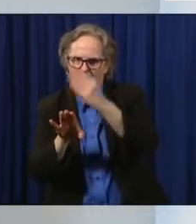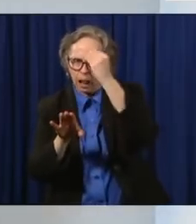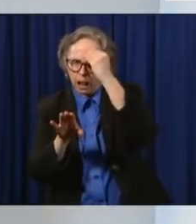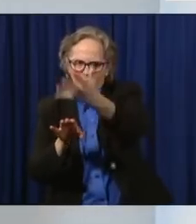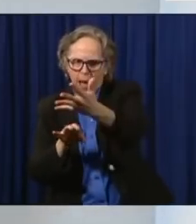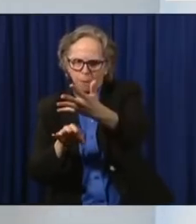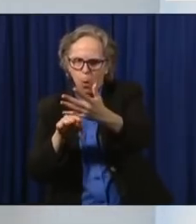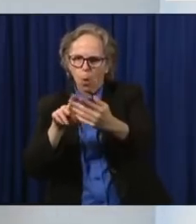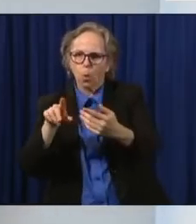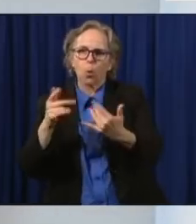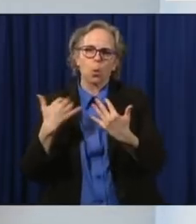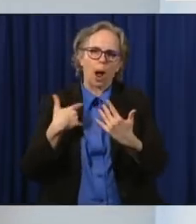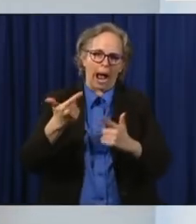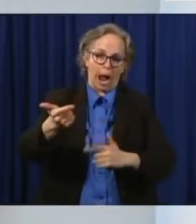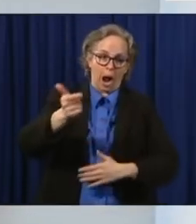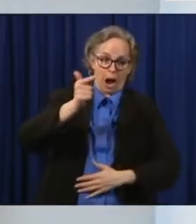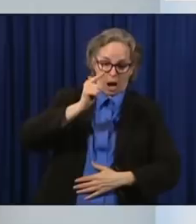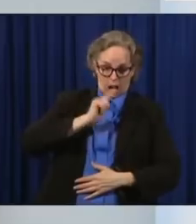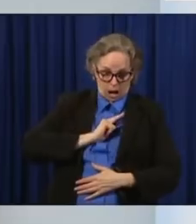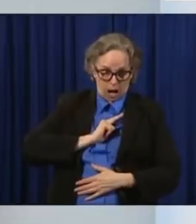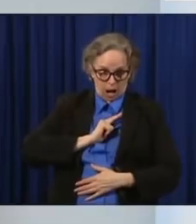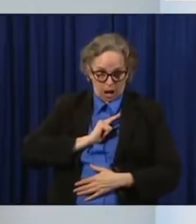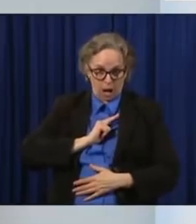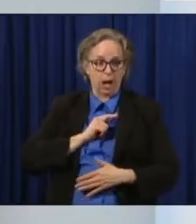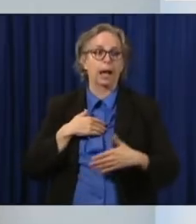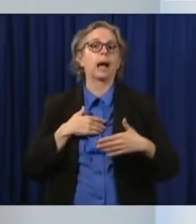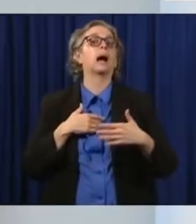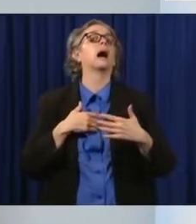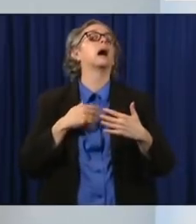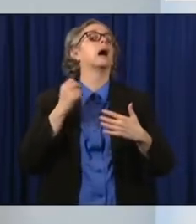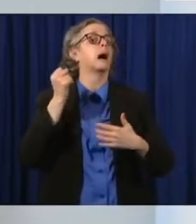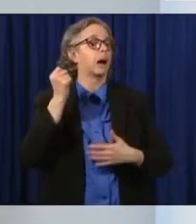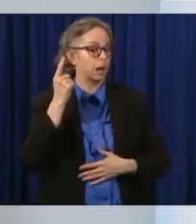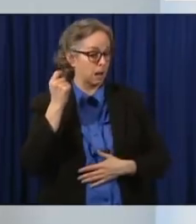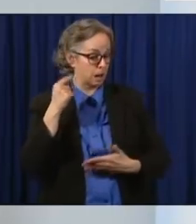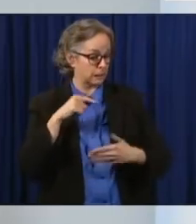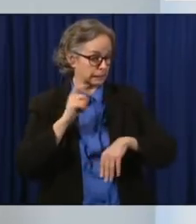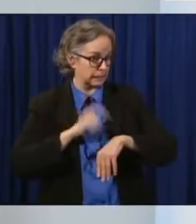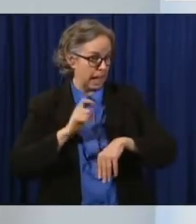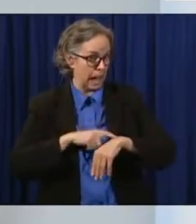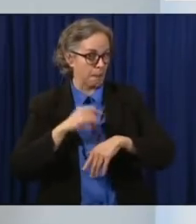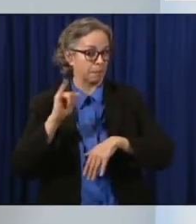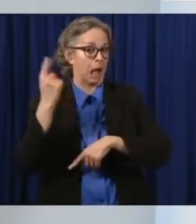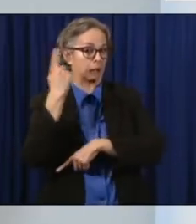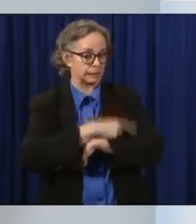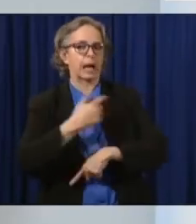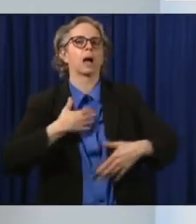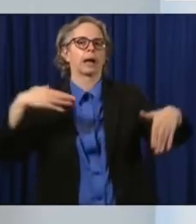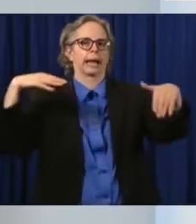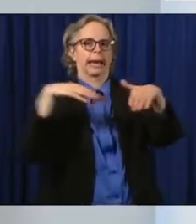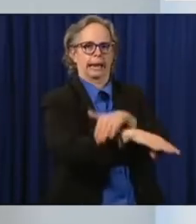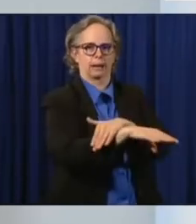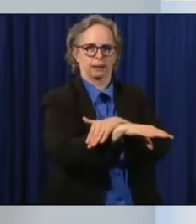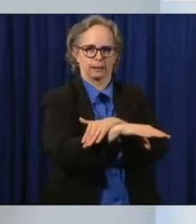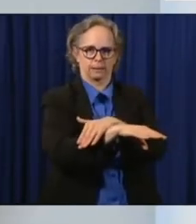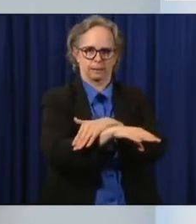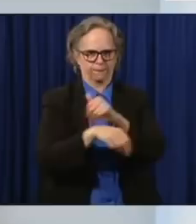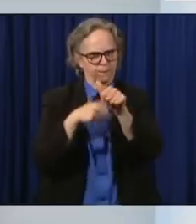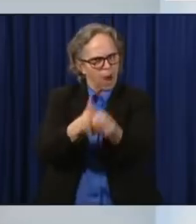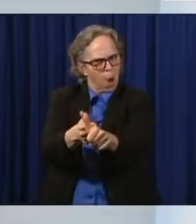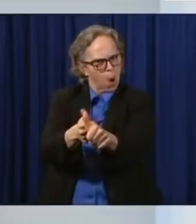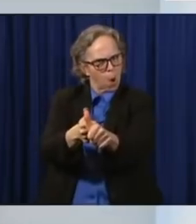not have to go there all at once. So these are a couple things that we want to emphasize as we